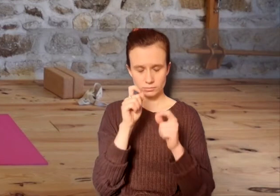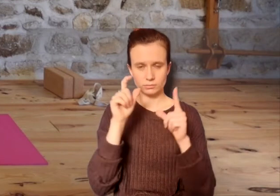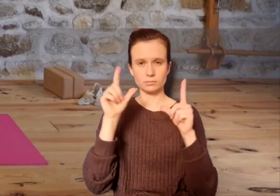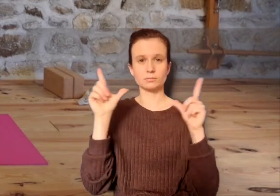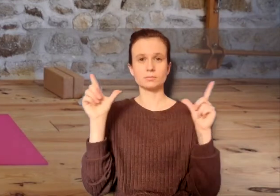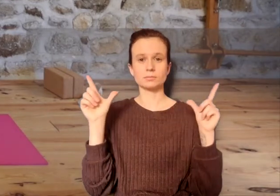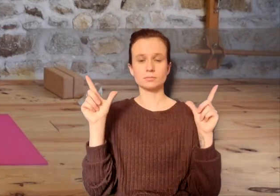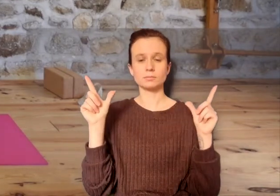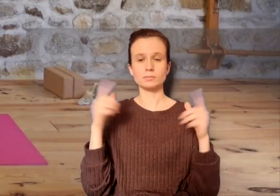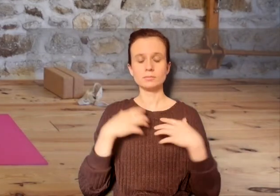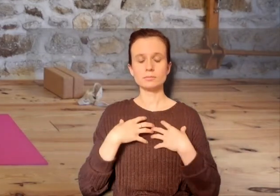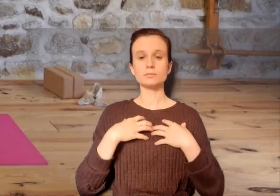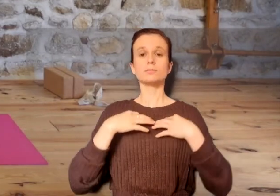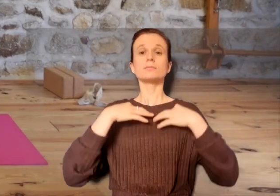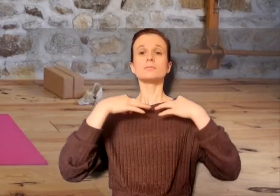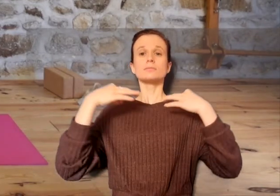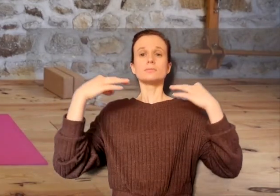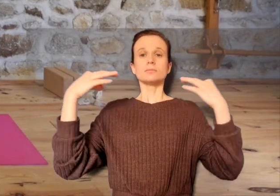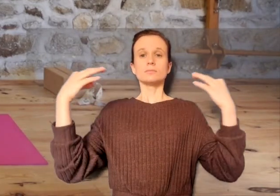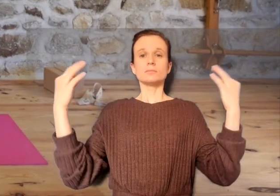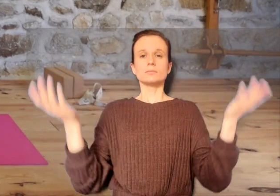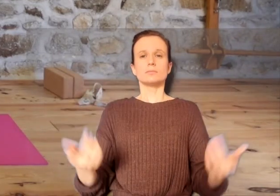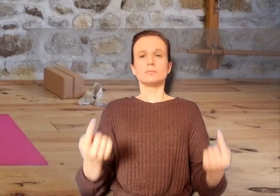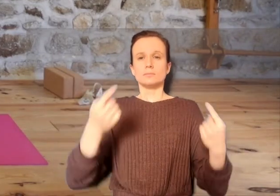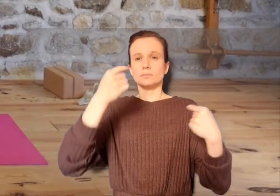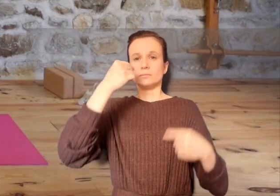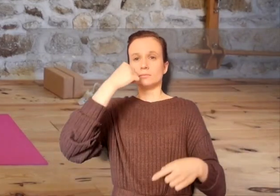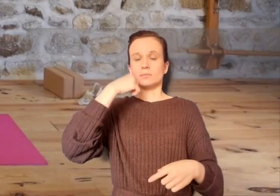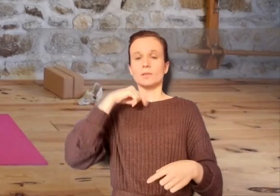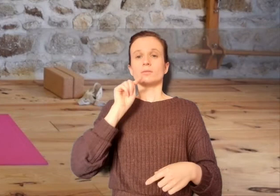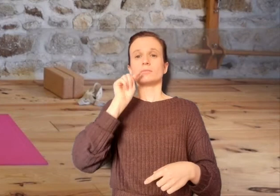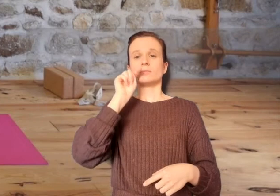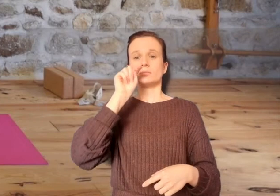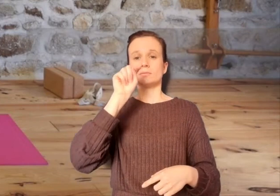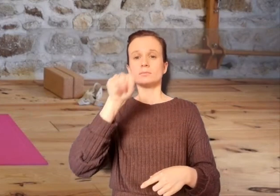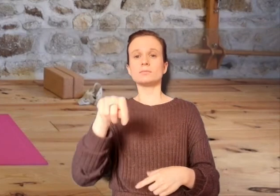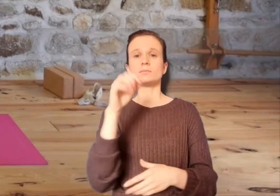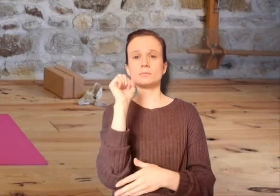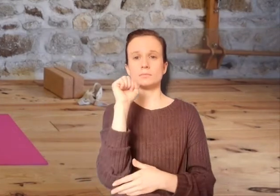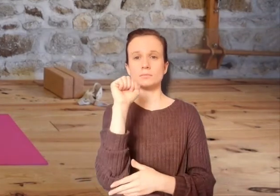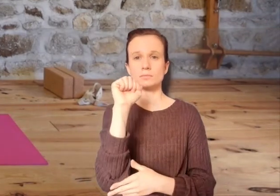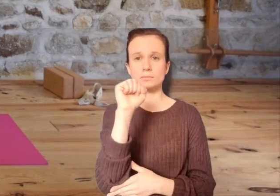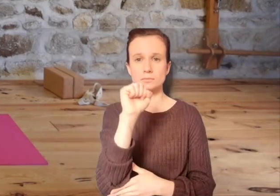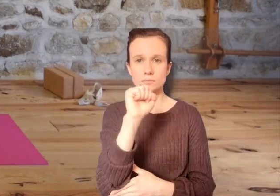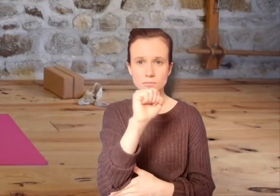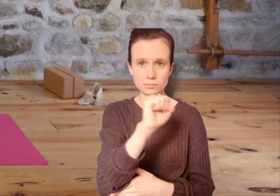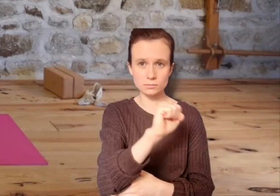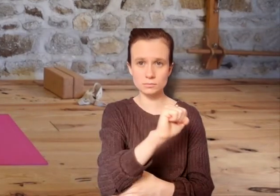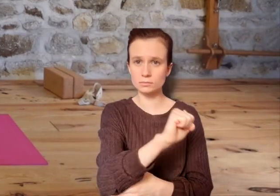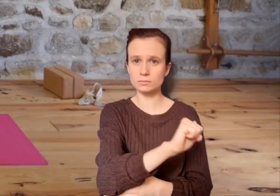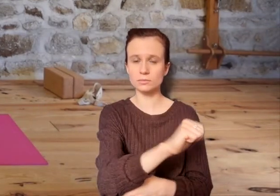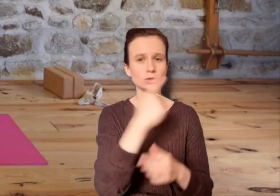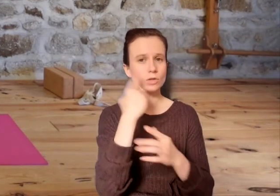From there, I'm going to open my eyes, I'm going to lift my chest. Big inhale, and on the exhale, I'm going to draw my